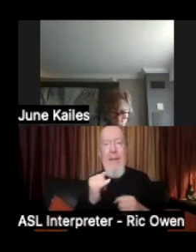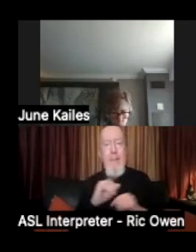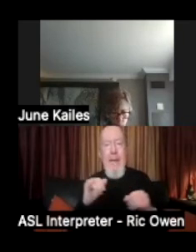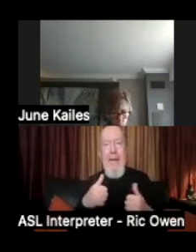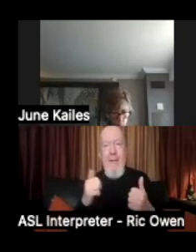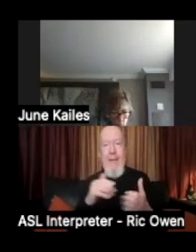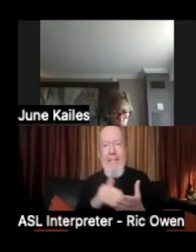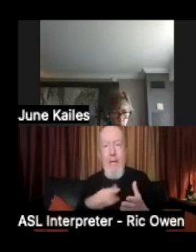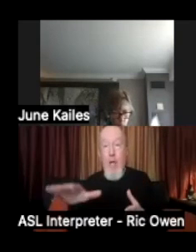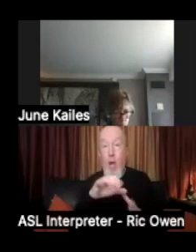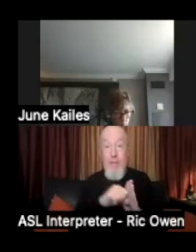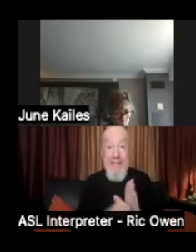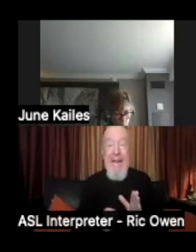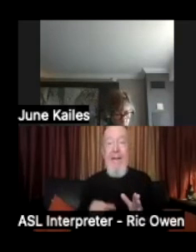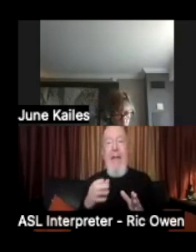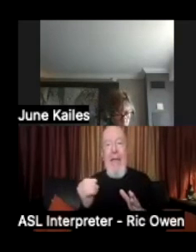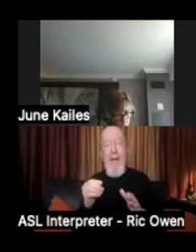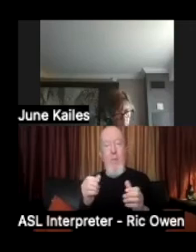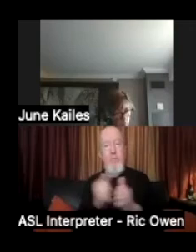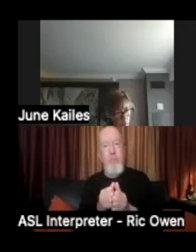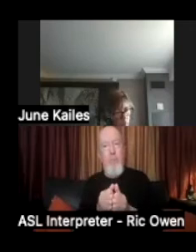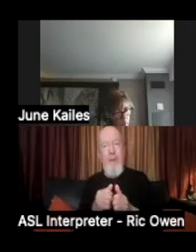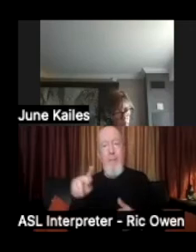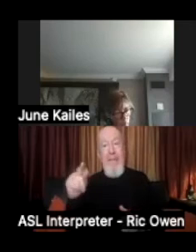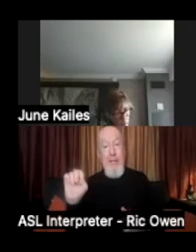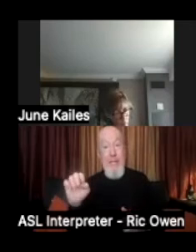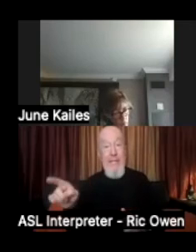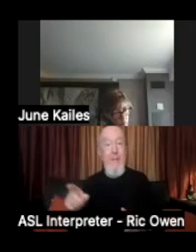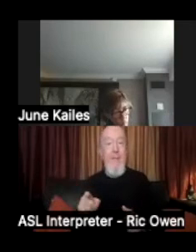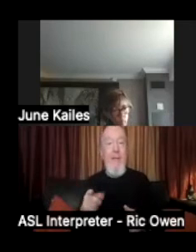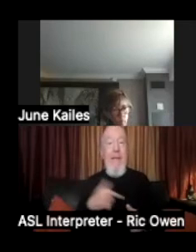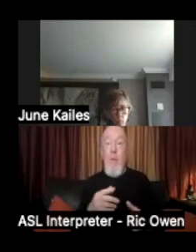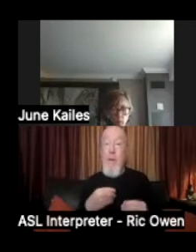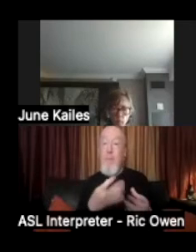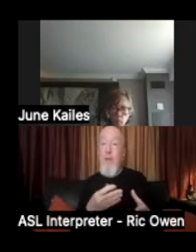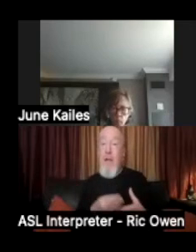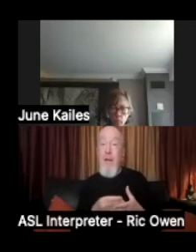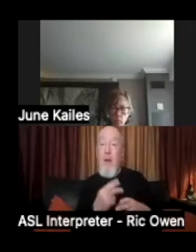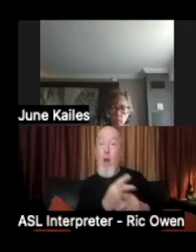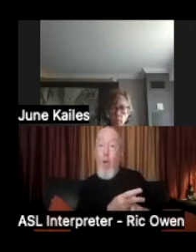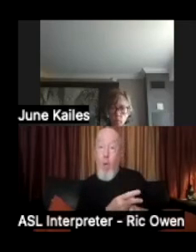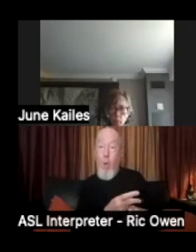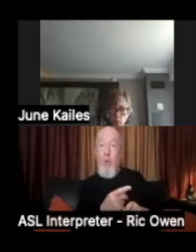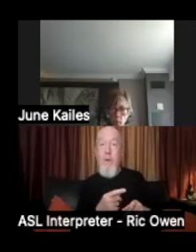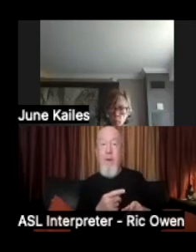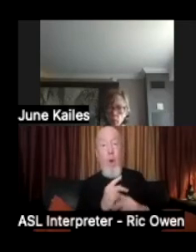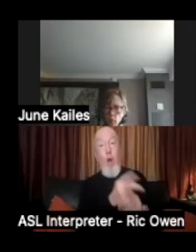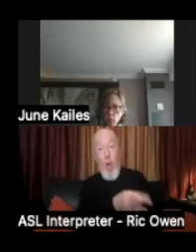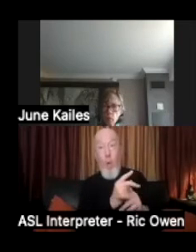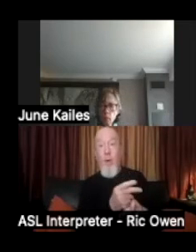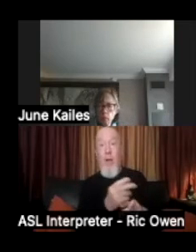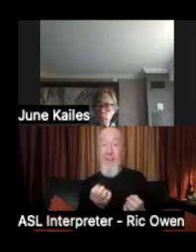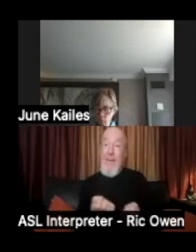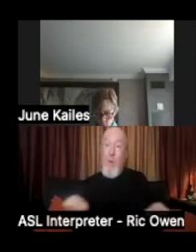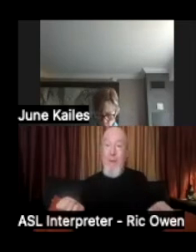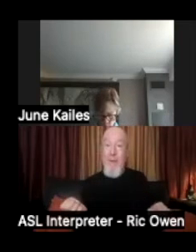the state, and PG&E. And we provide loans of portable power stations. June